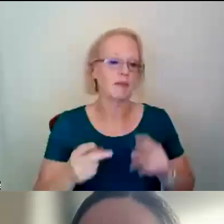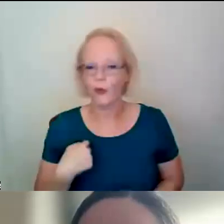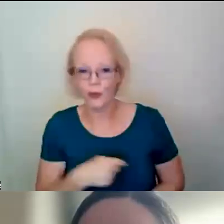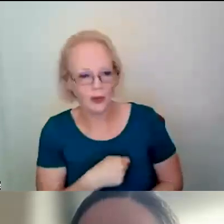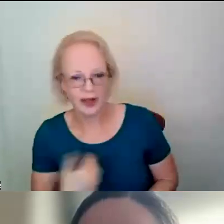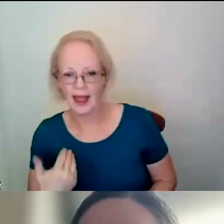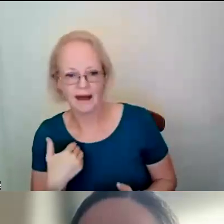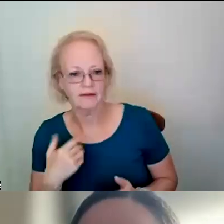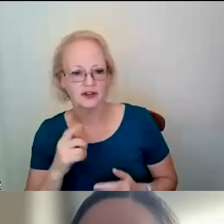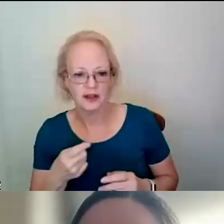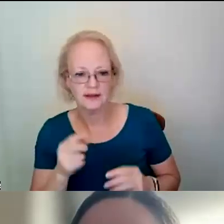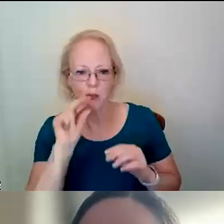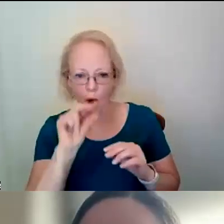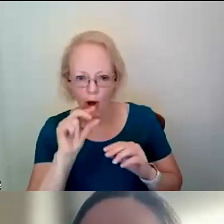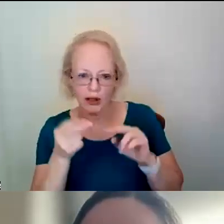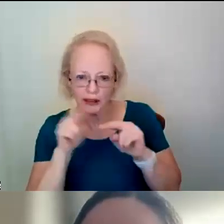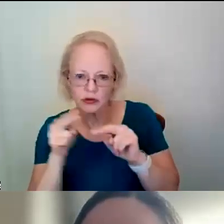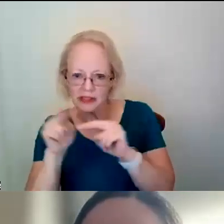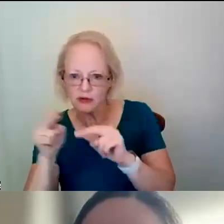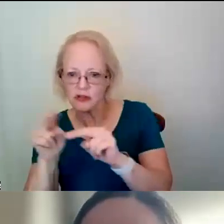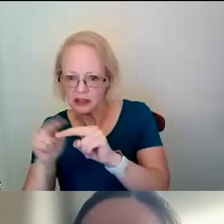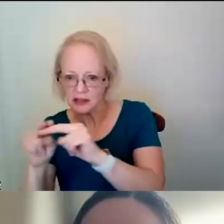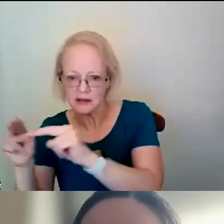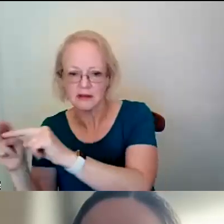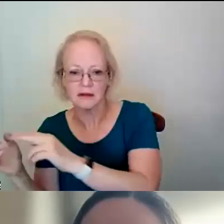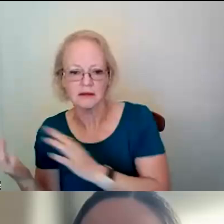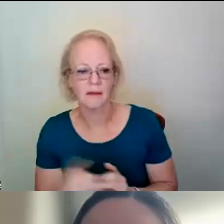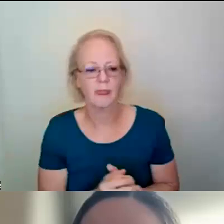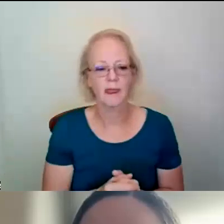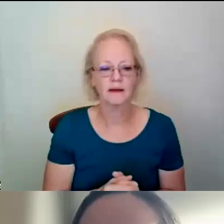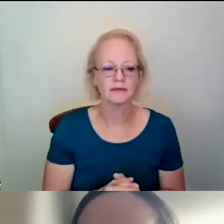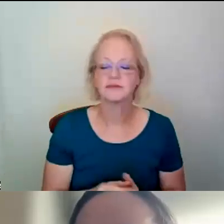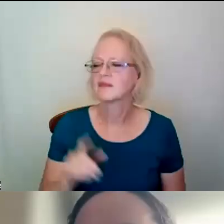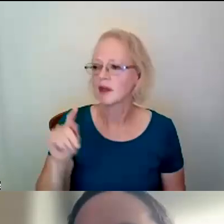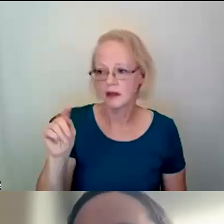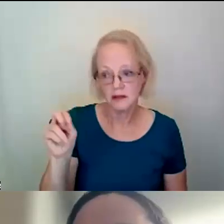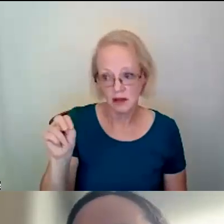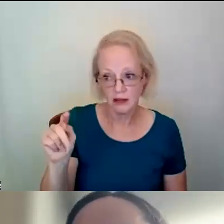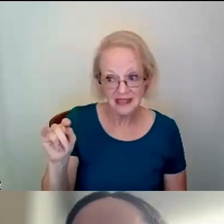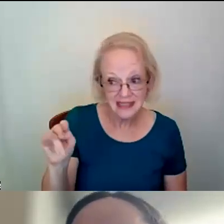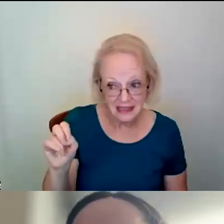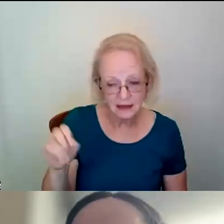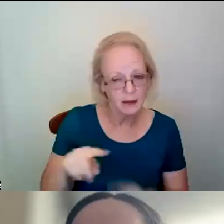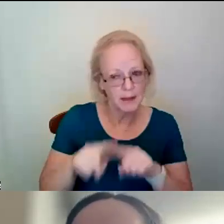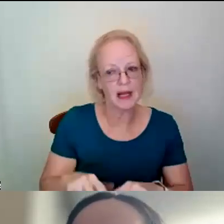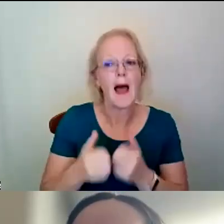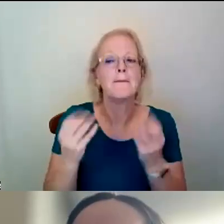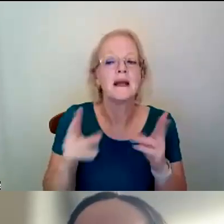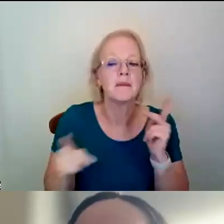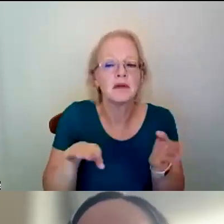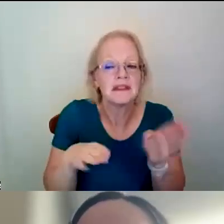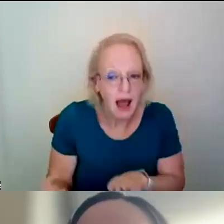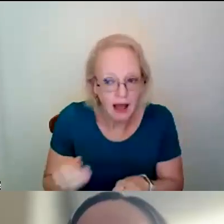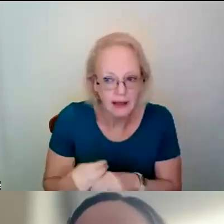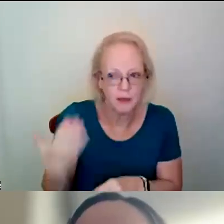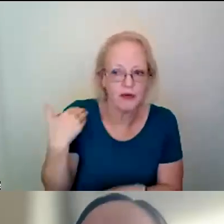another increase. I just point out that the tontine, it would depend on how many people died in the previous year also. So